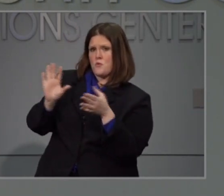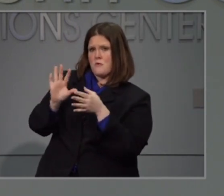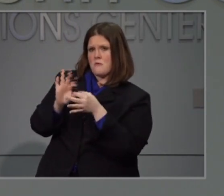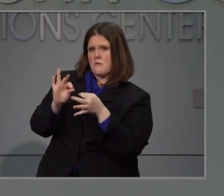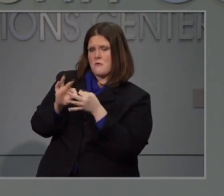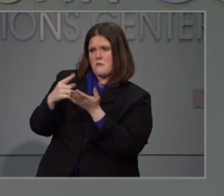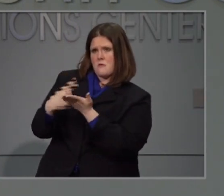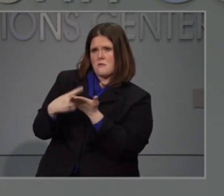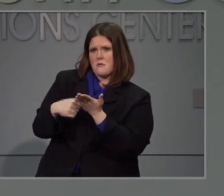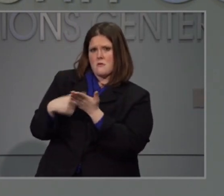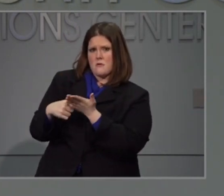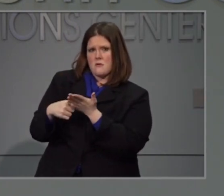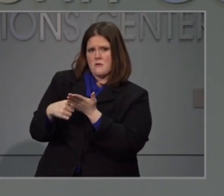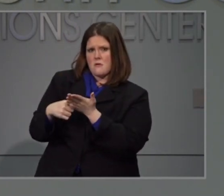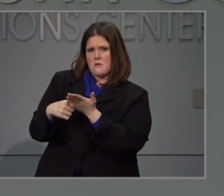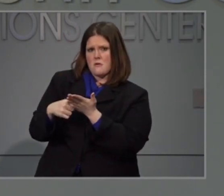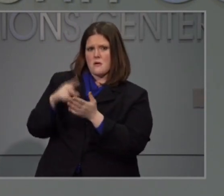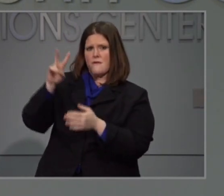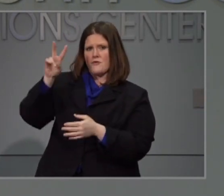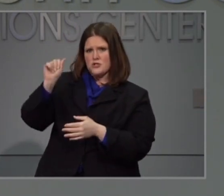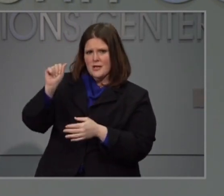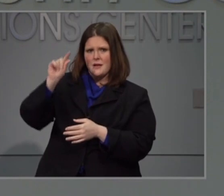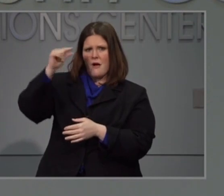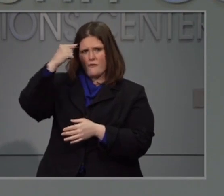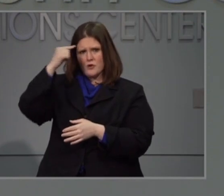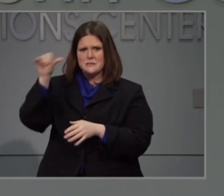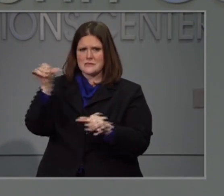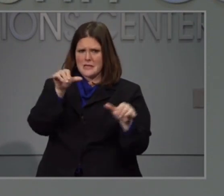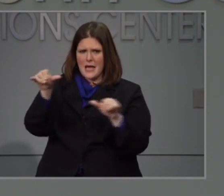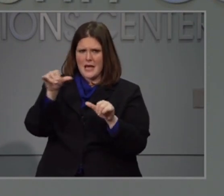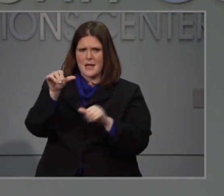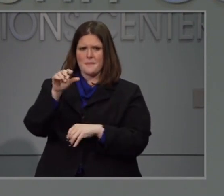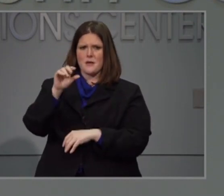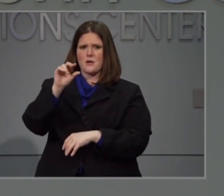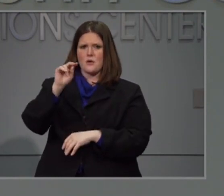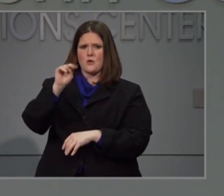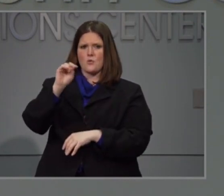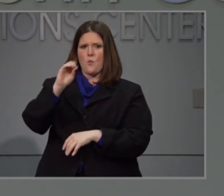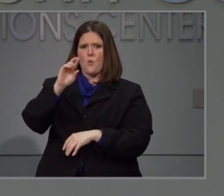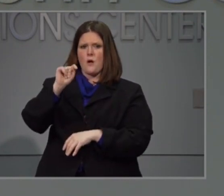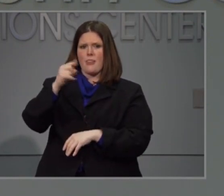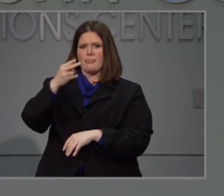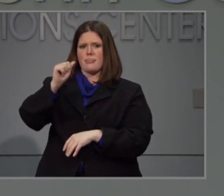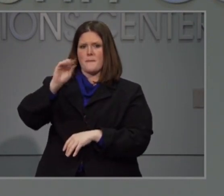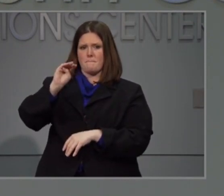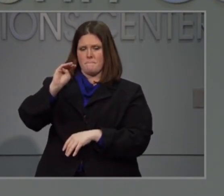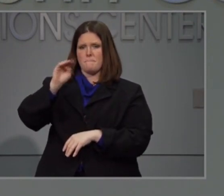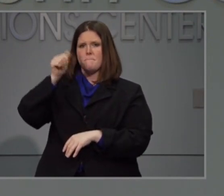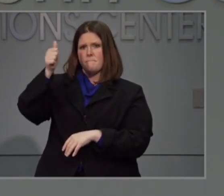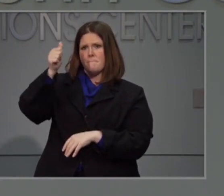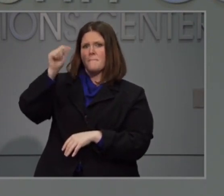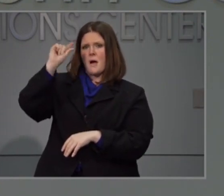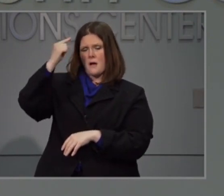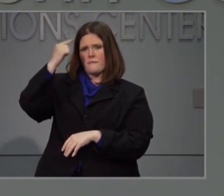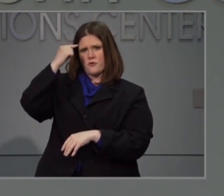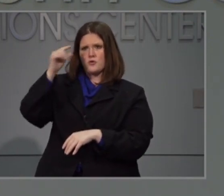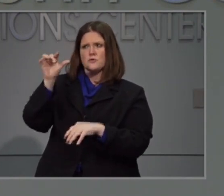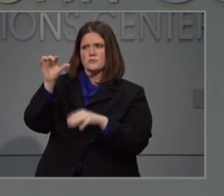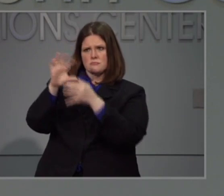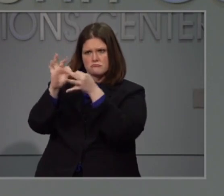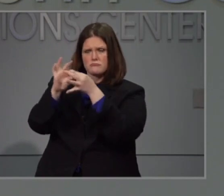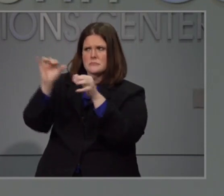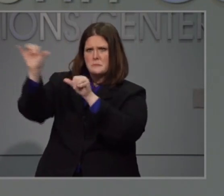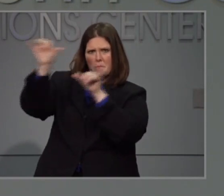Governor Northam. I was also wondering about summer camps in sports, and whether there was any updates